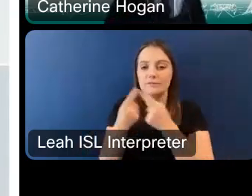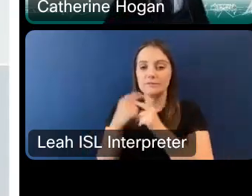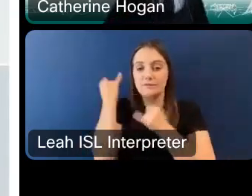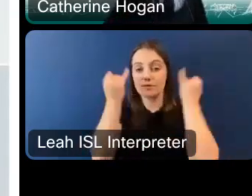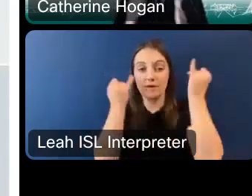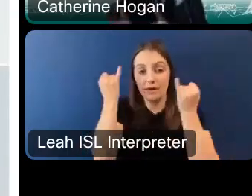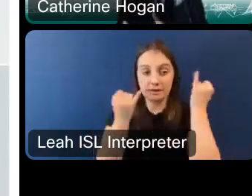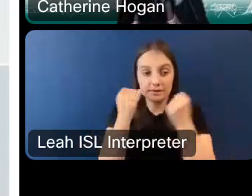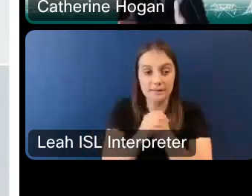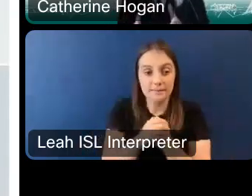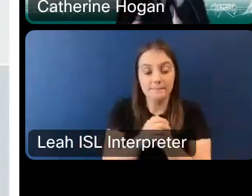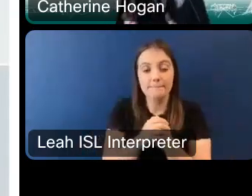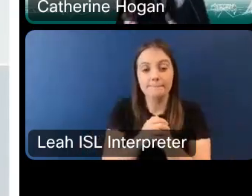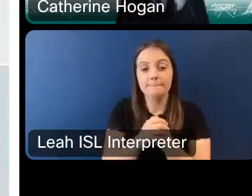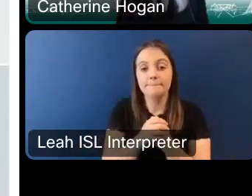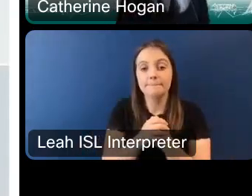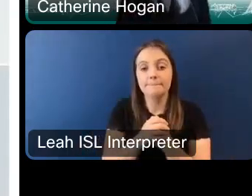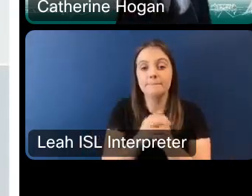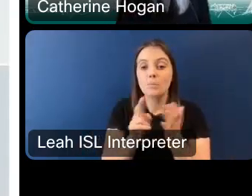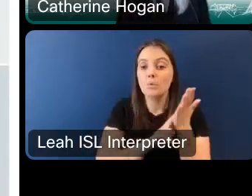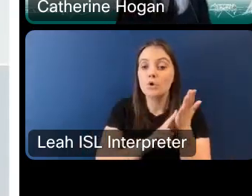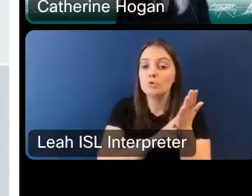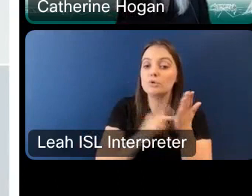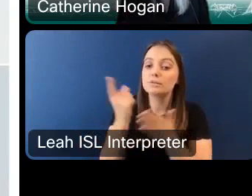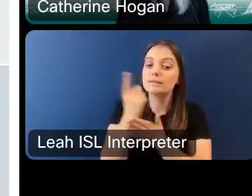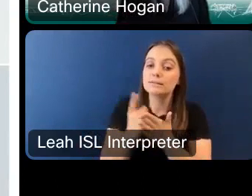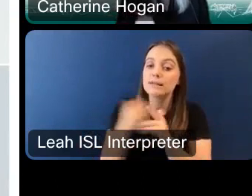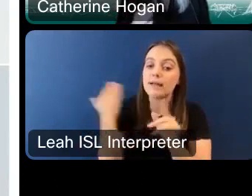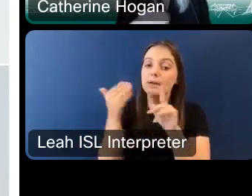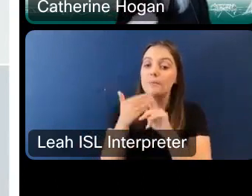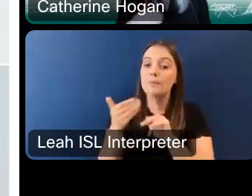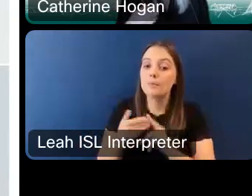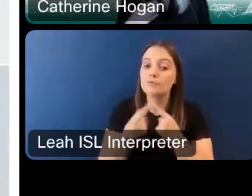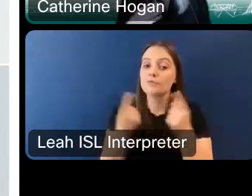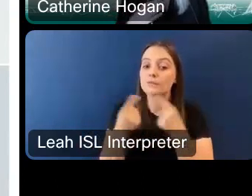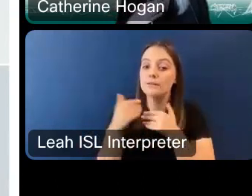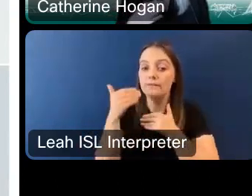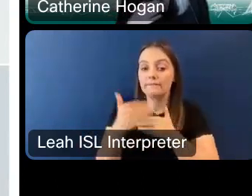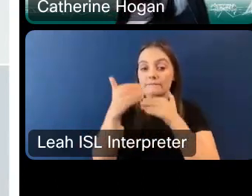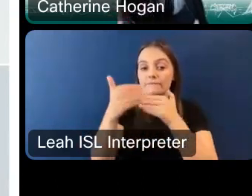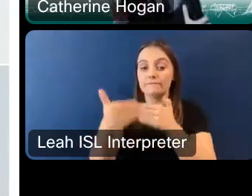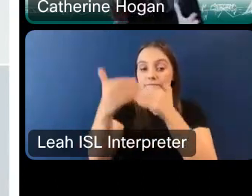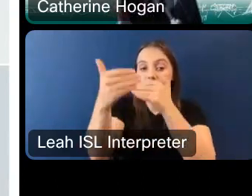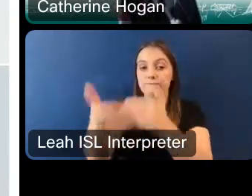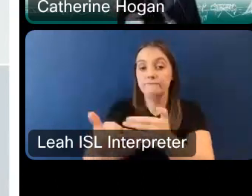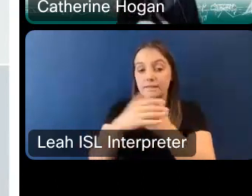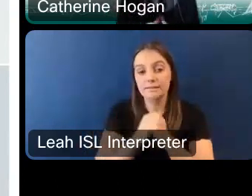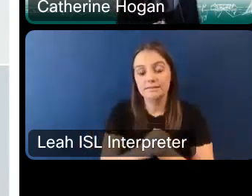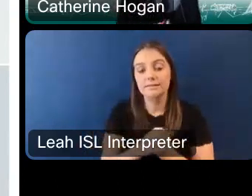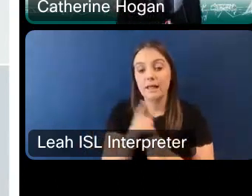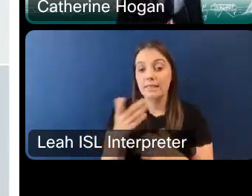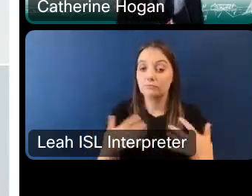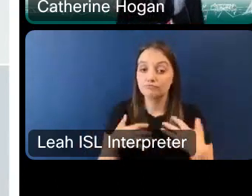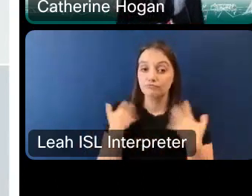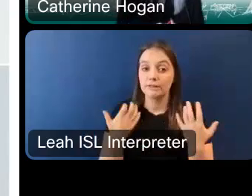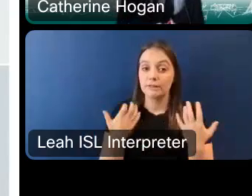them, we're using the design approach in all the different phases. And that is the really, I suppose, encouraging